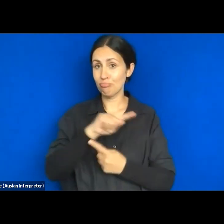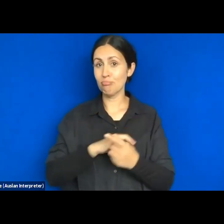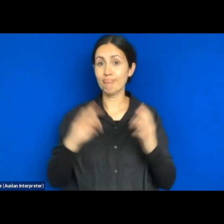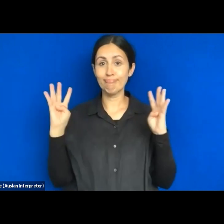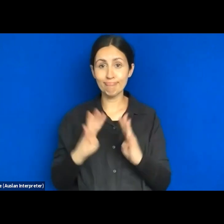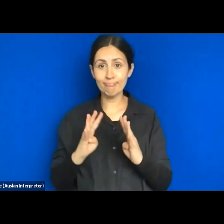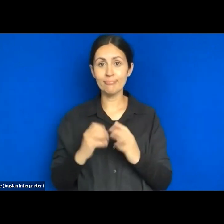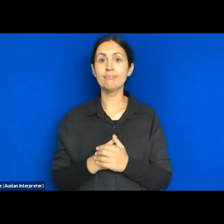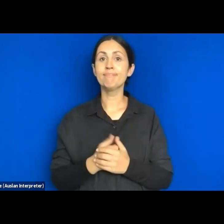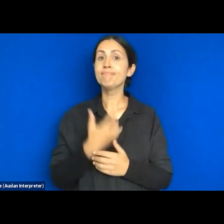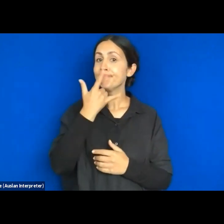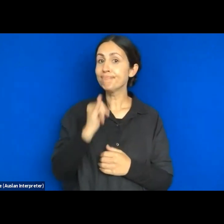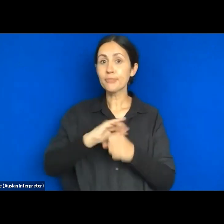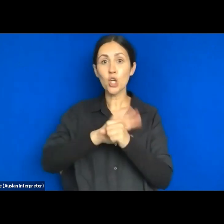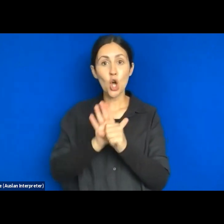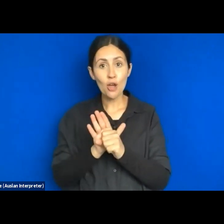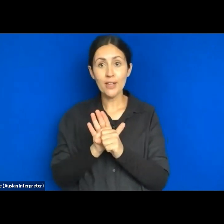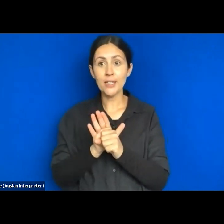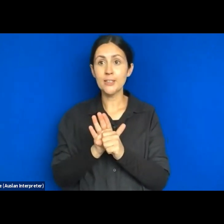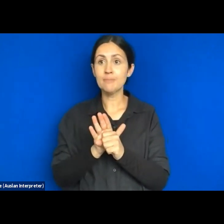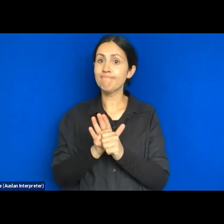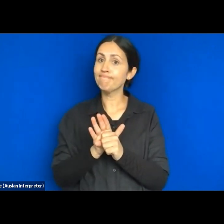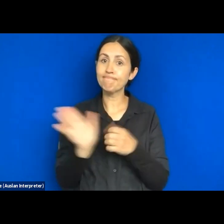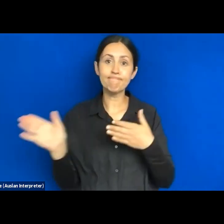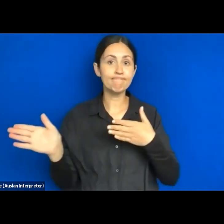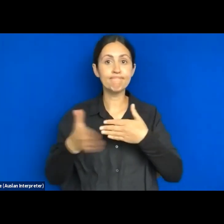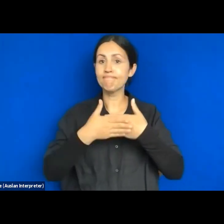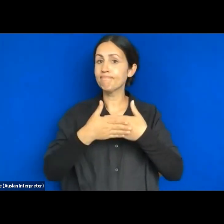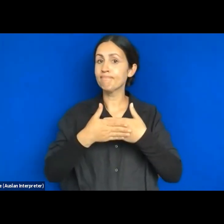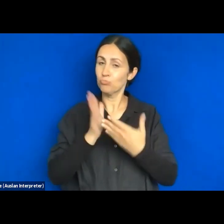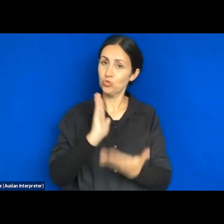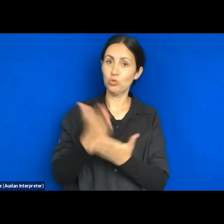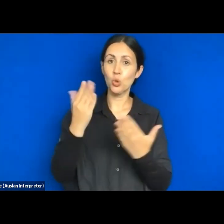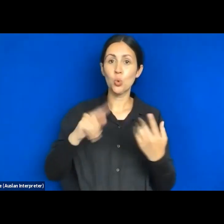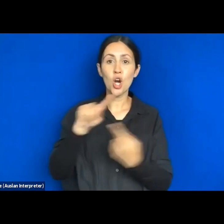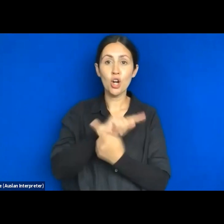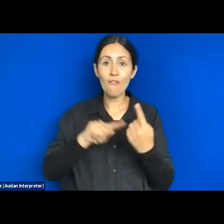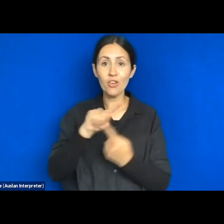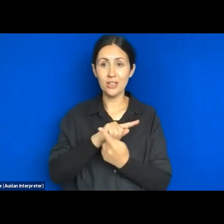which we had hoped to have this as an actual